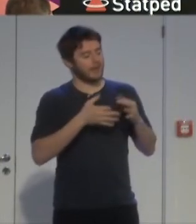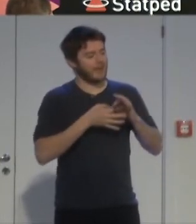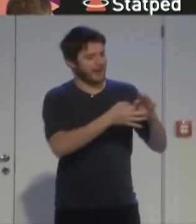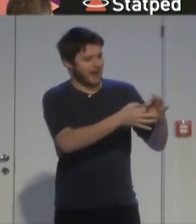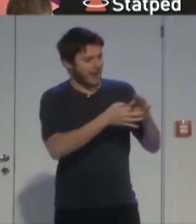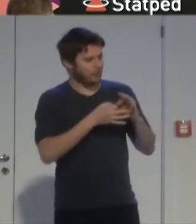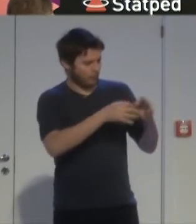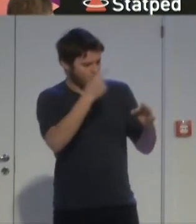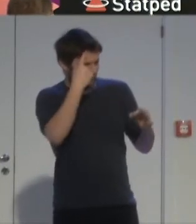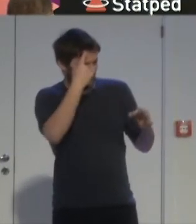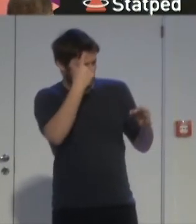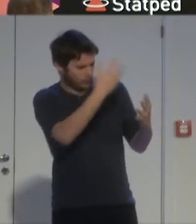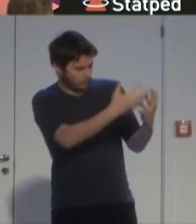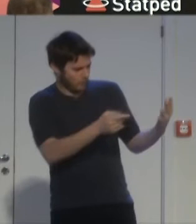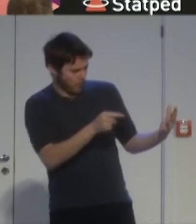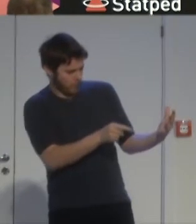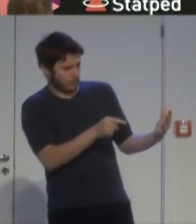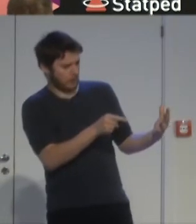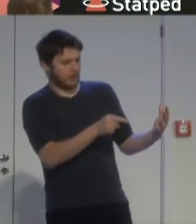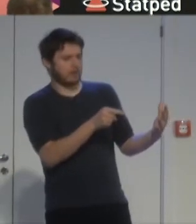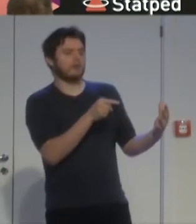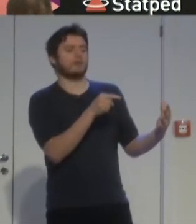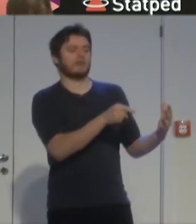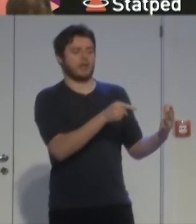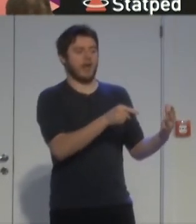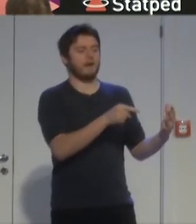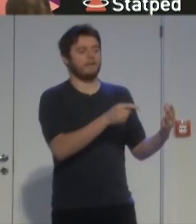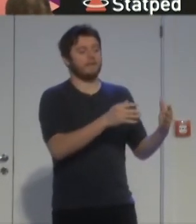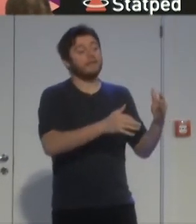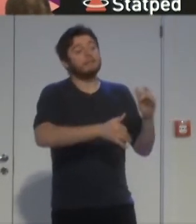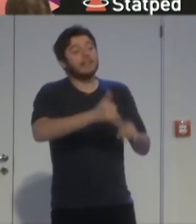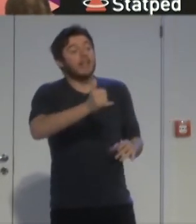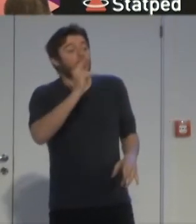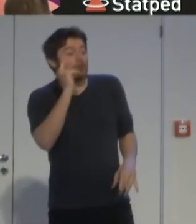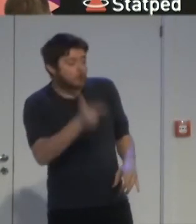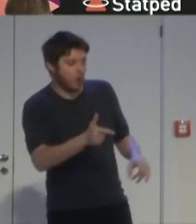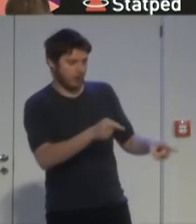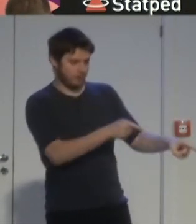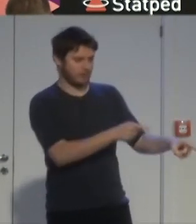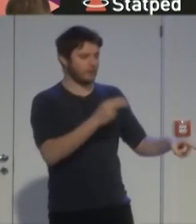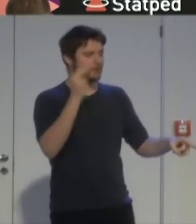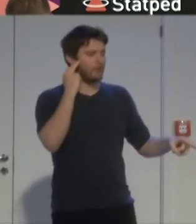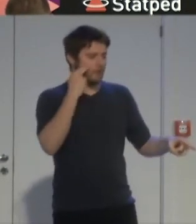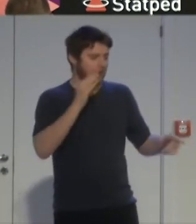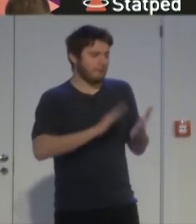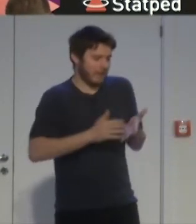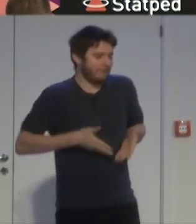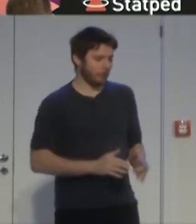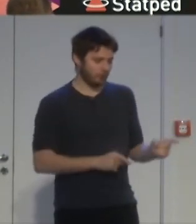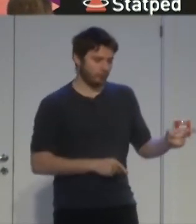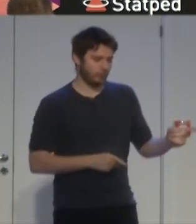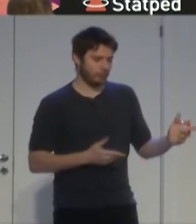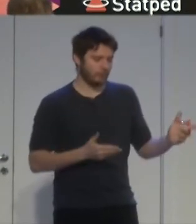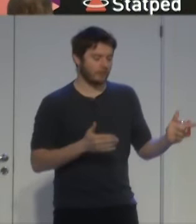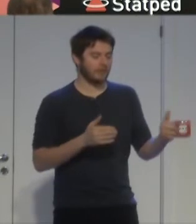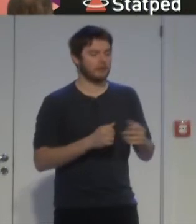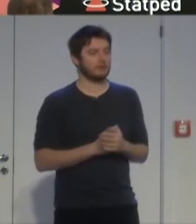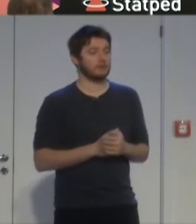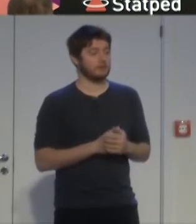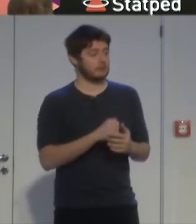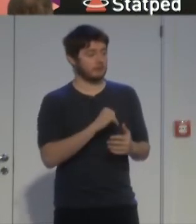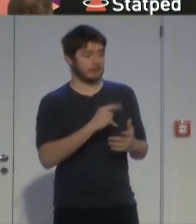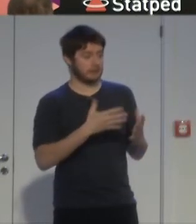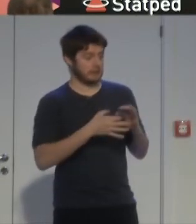of language is made relevant by congenital deafblindness. without the